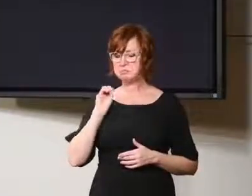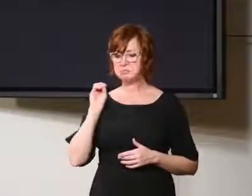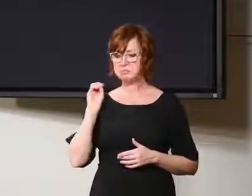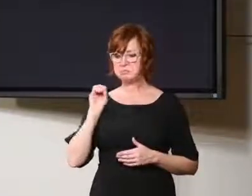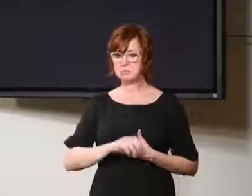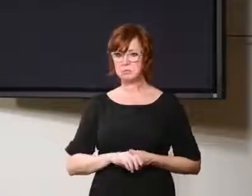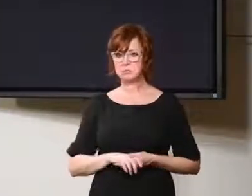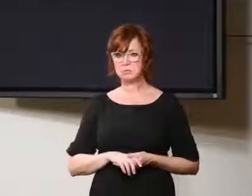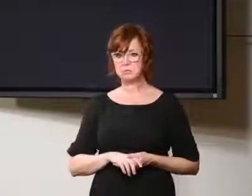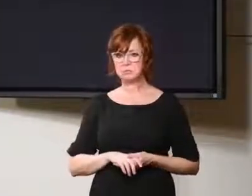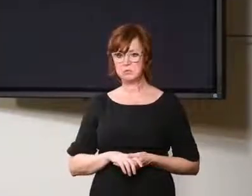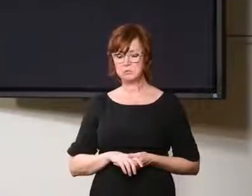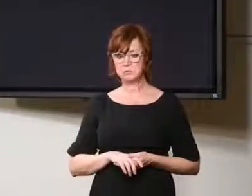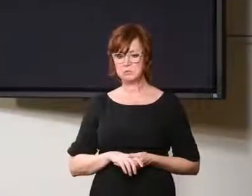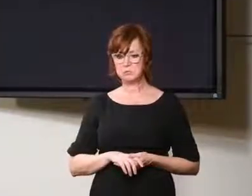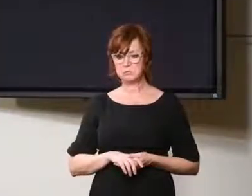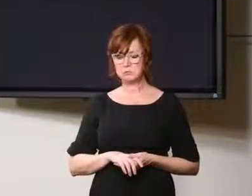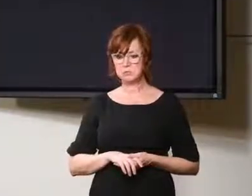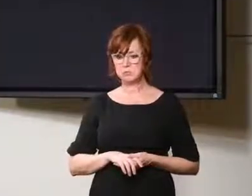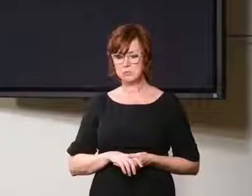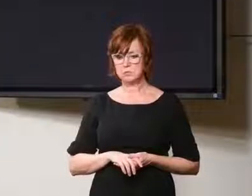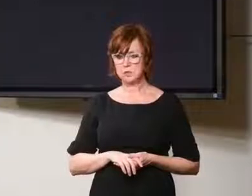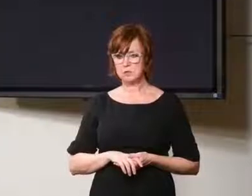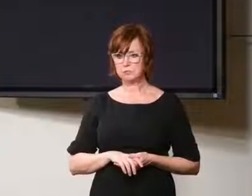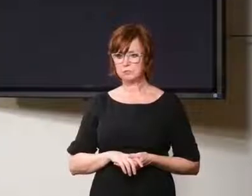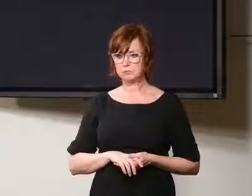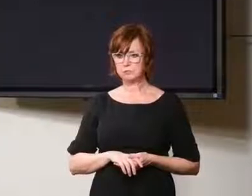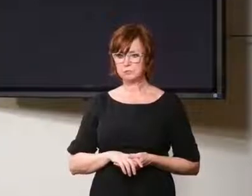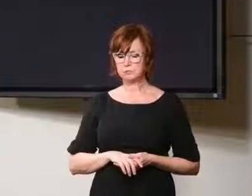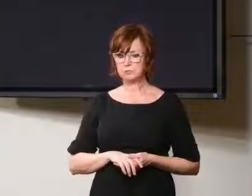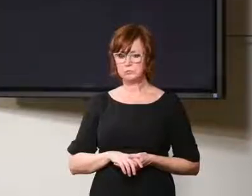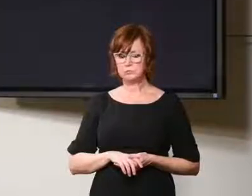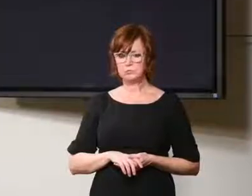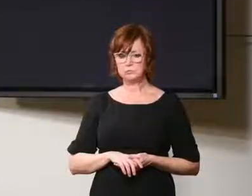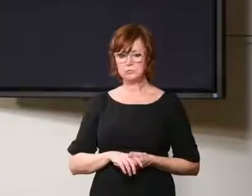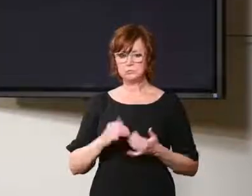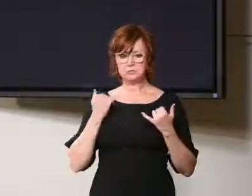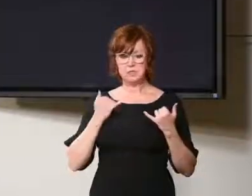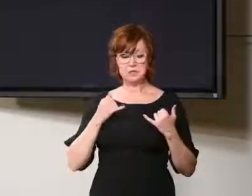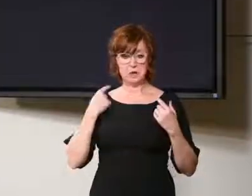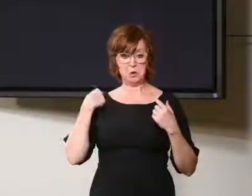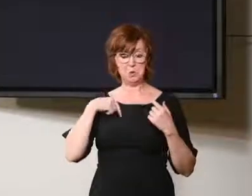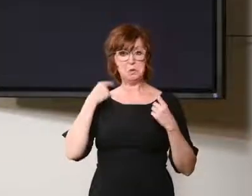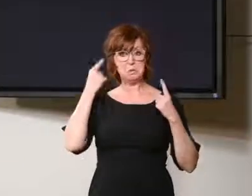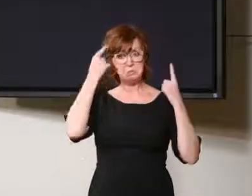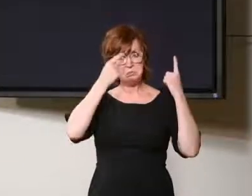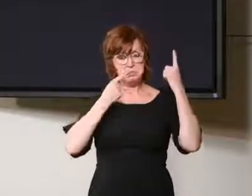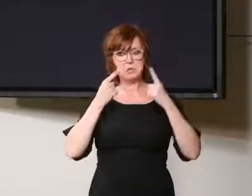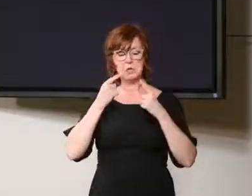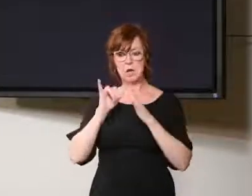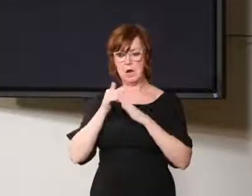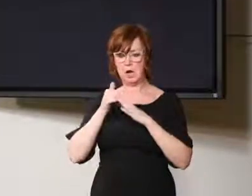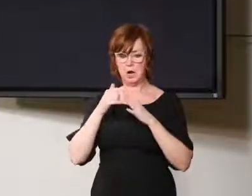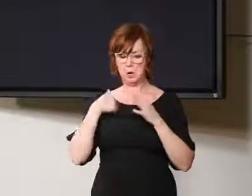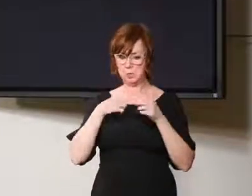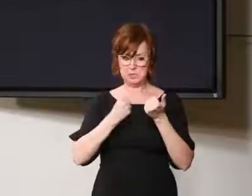yet. Although we are actively giving consideration as to how we can provide supports not only to our